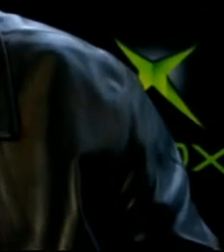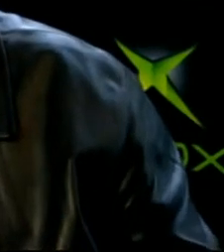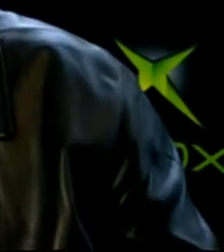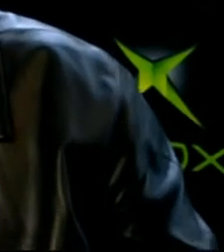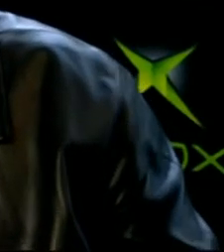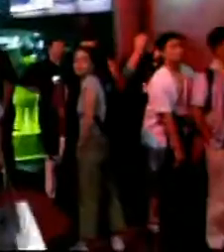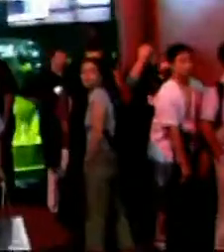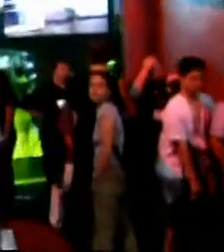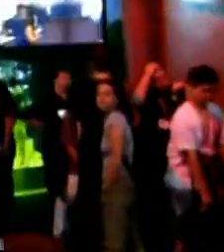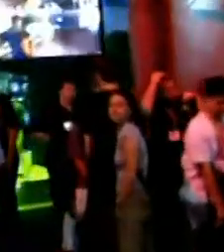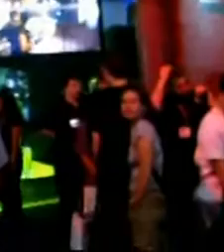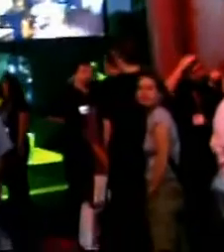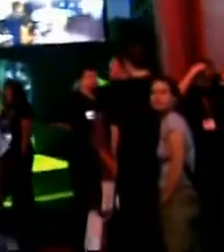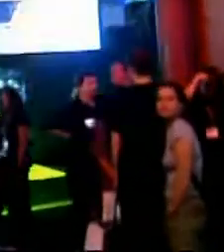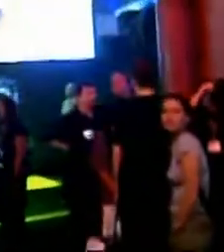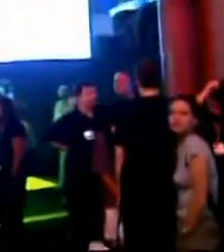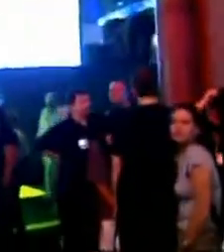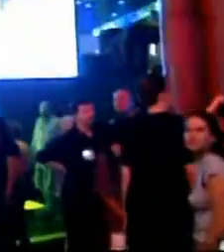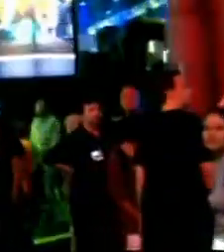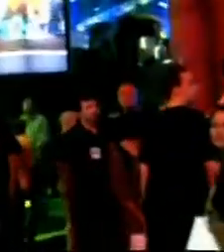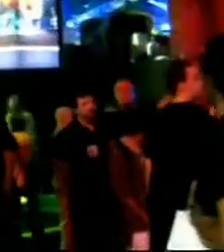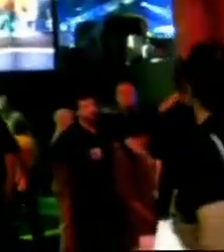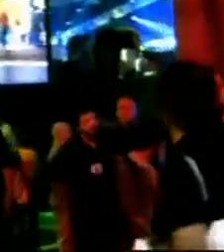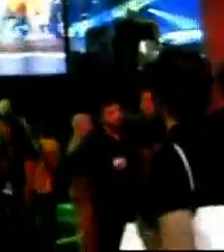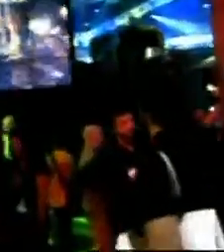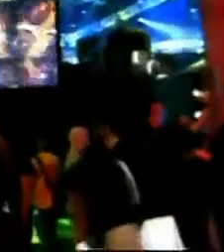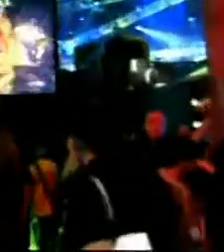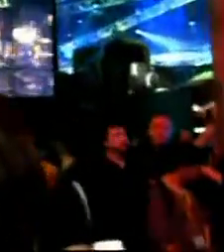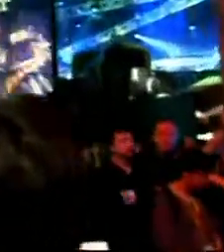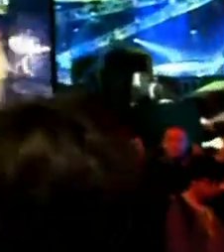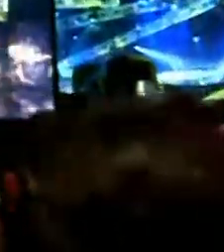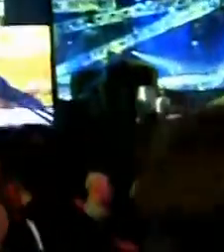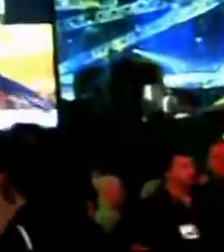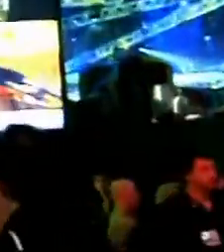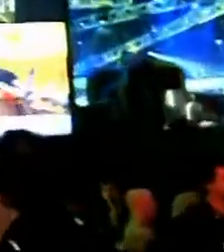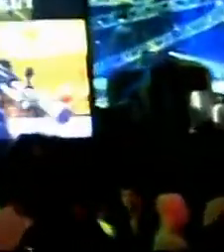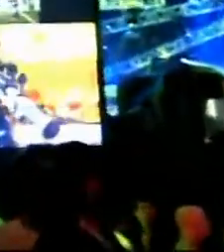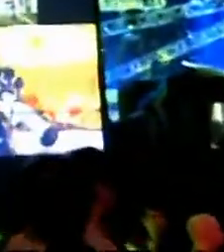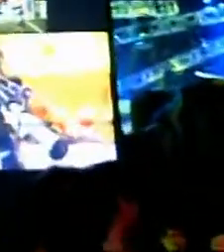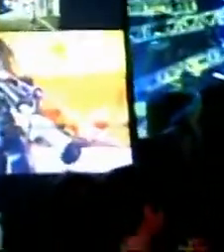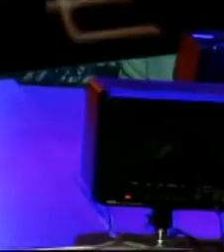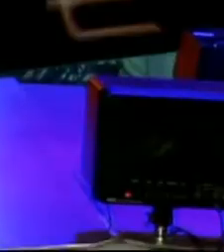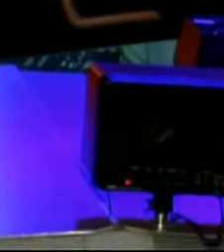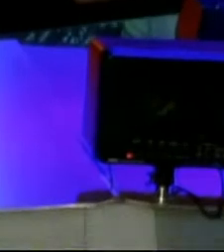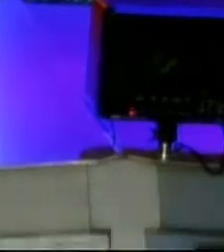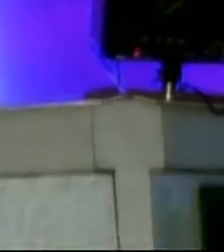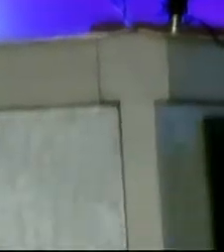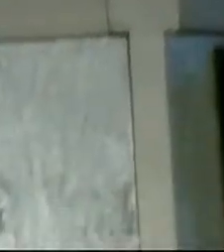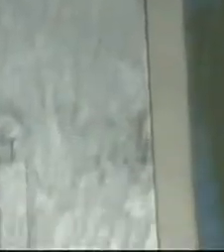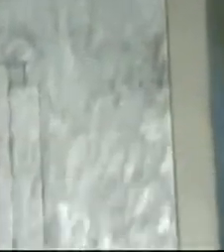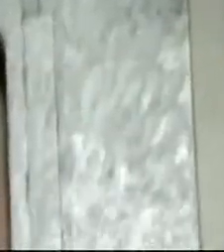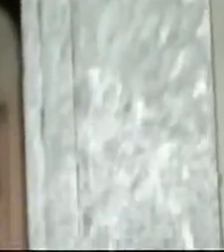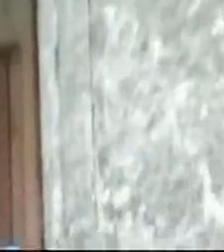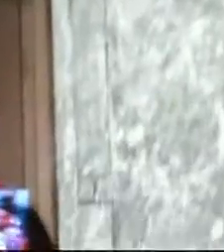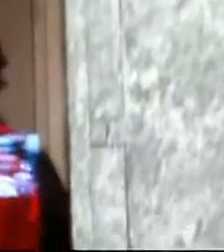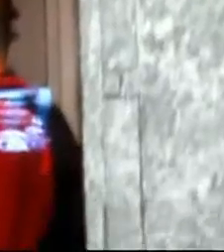most exciting arena ever created for gamers. Microsoft's new broadband service is determined to bring fat pipe gaming to the masses, and